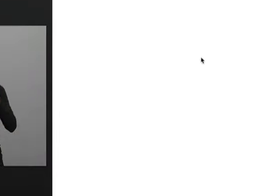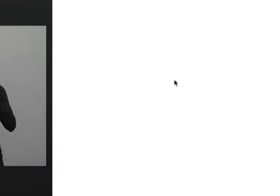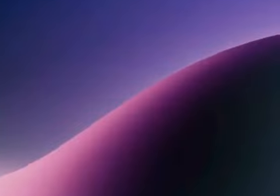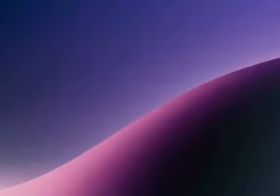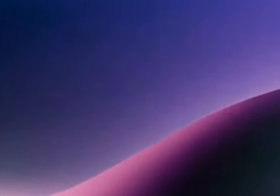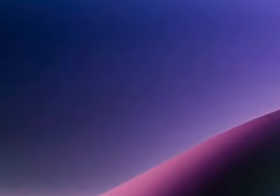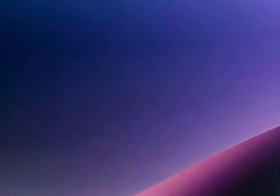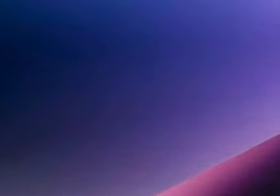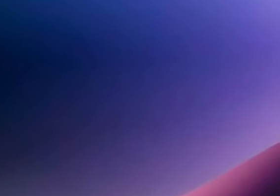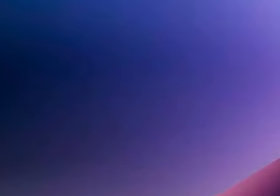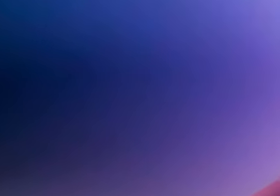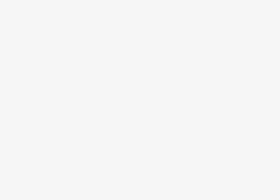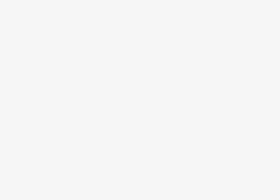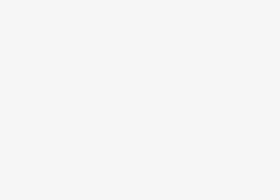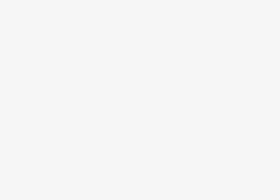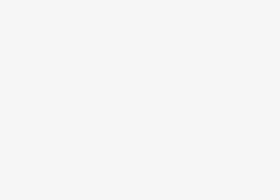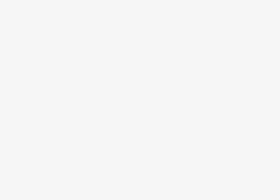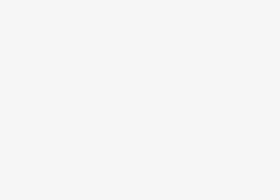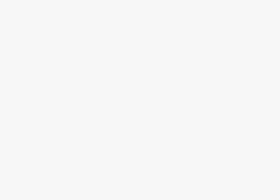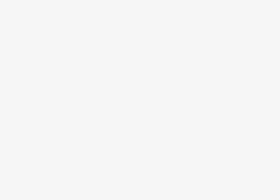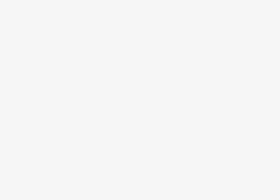announced.